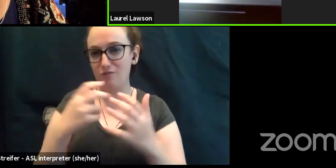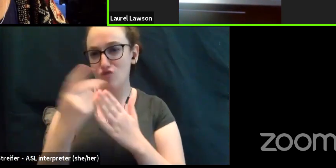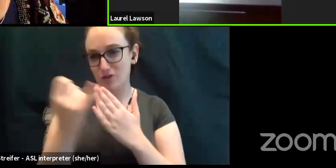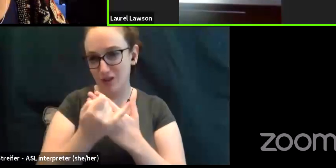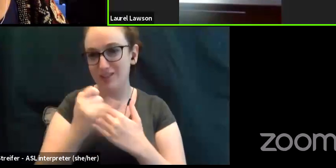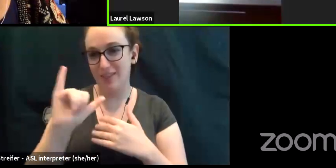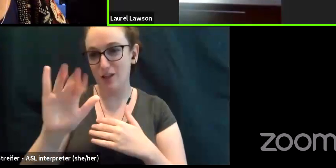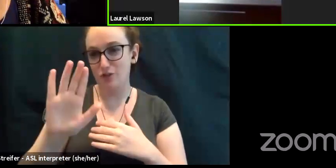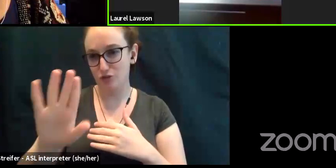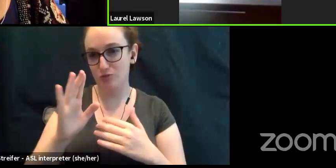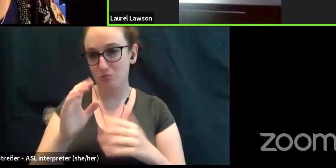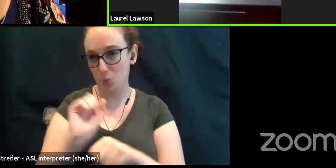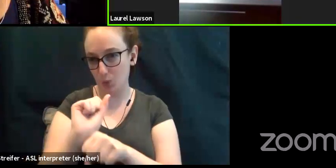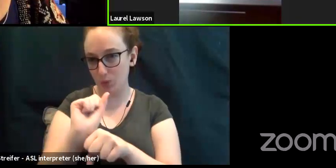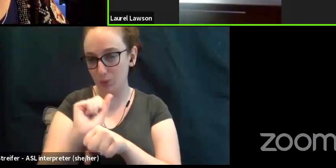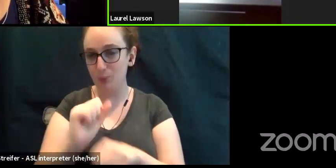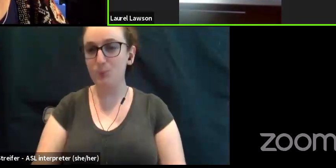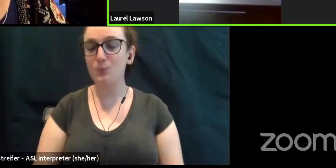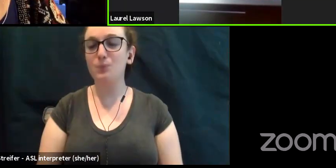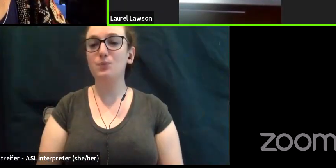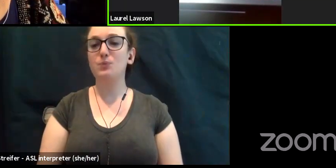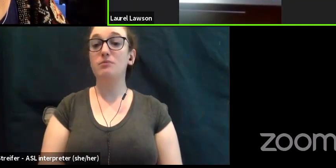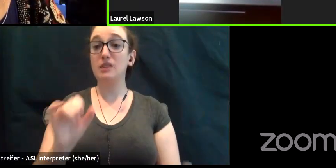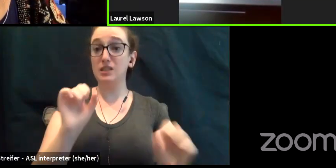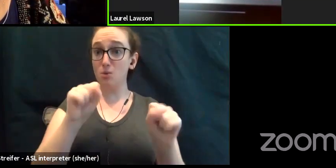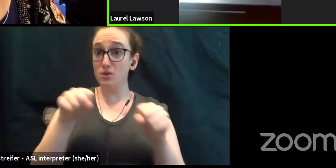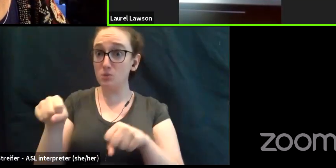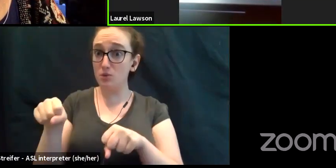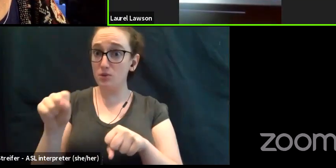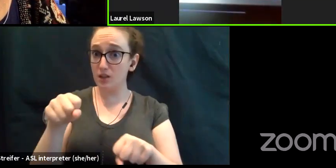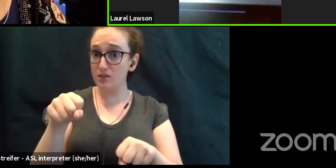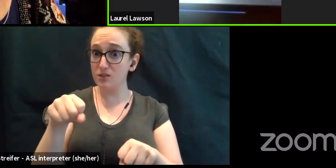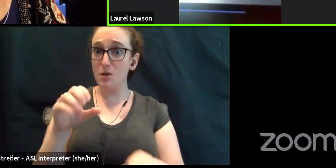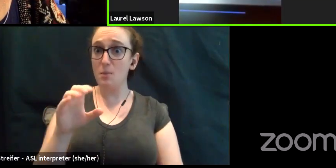So, yeah, it can be done, but no,